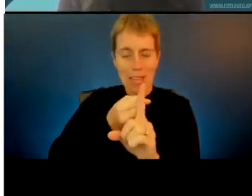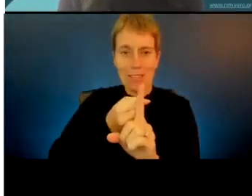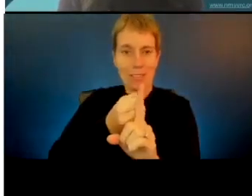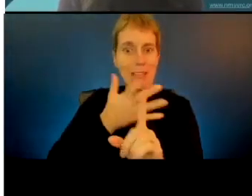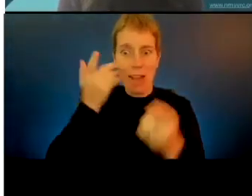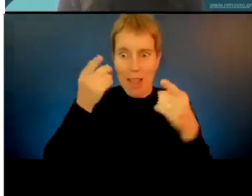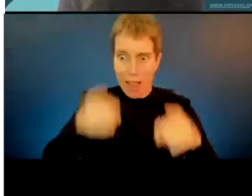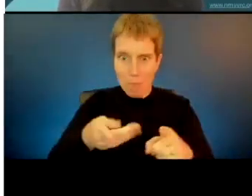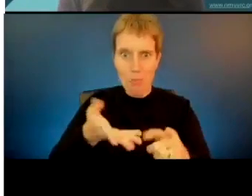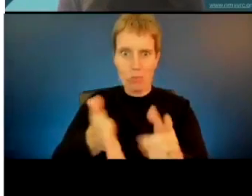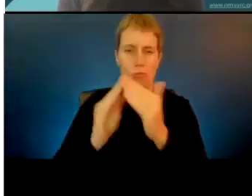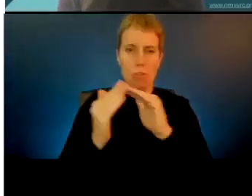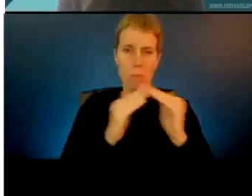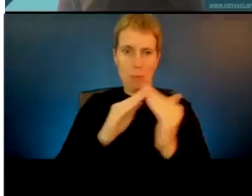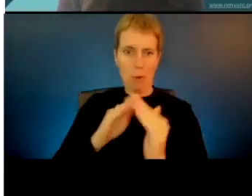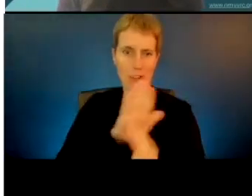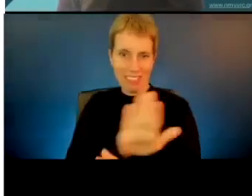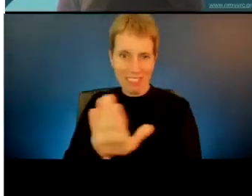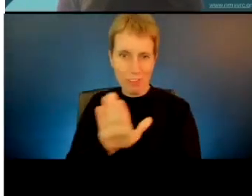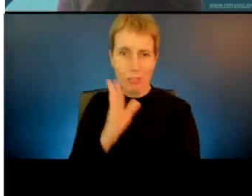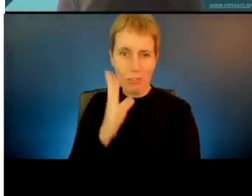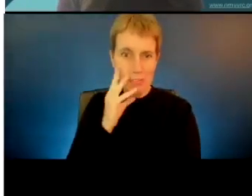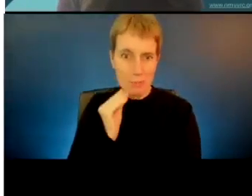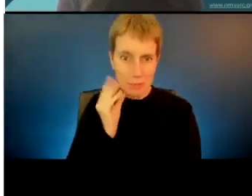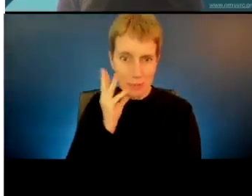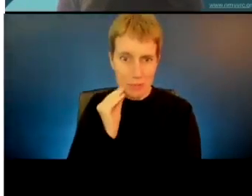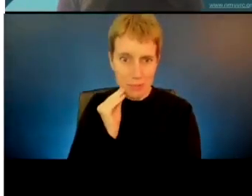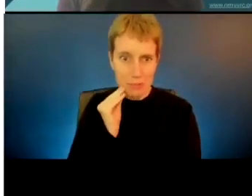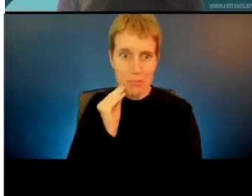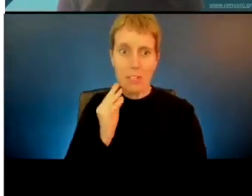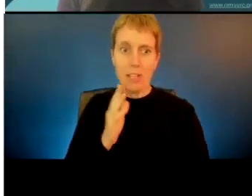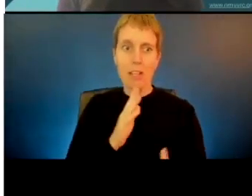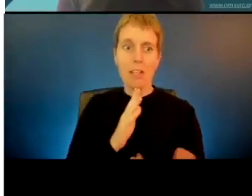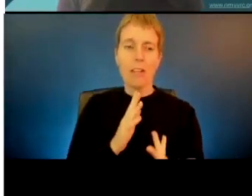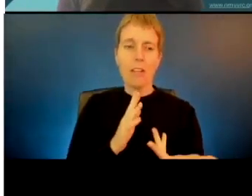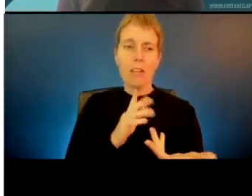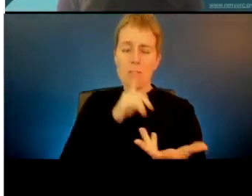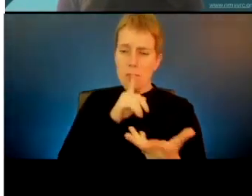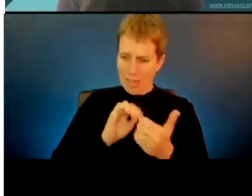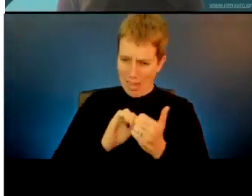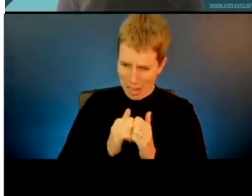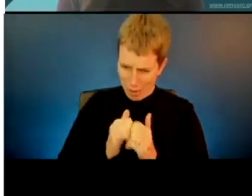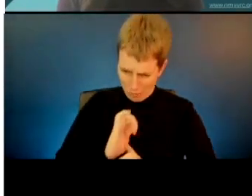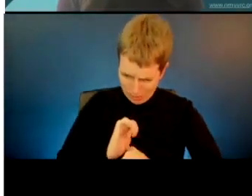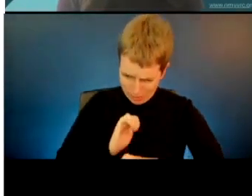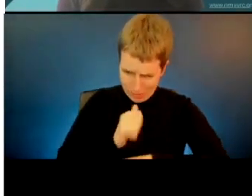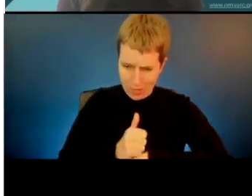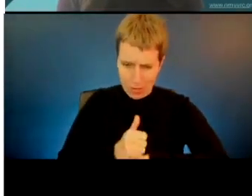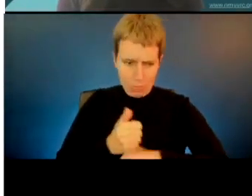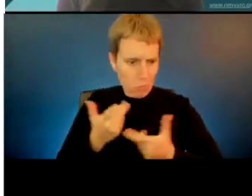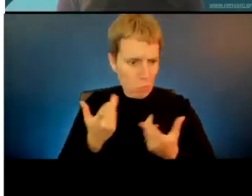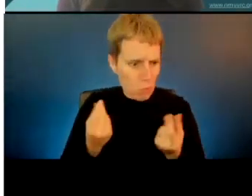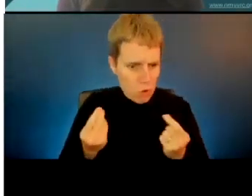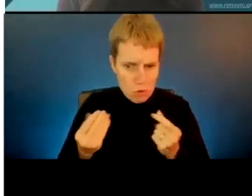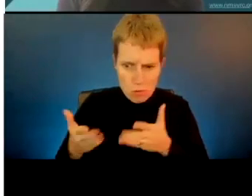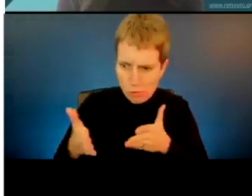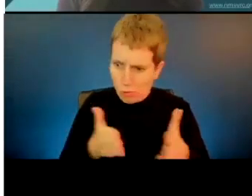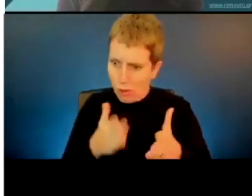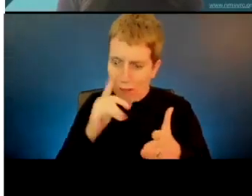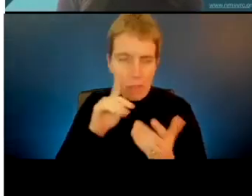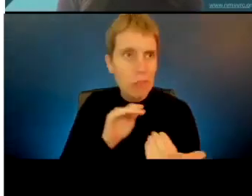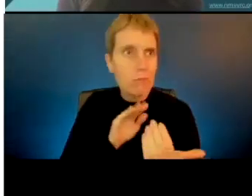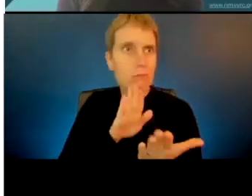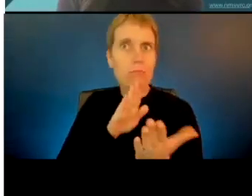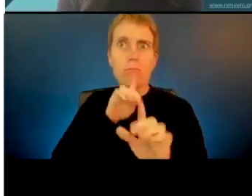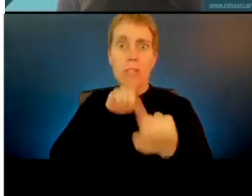of the learning that creates and defines these strategies for response is to learn the history of the